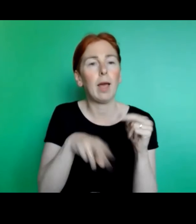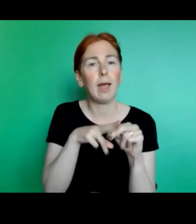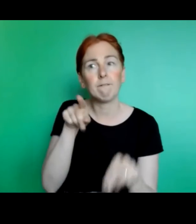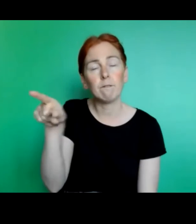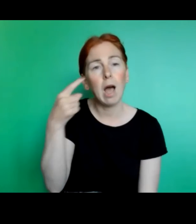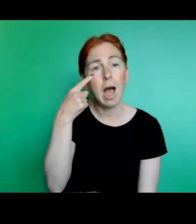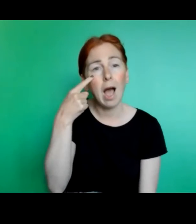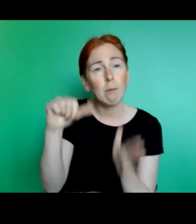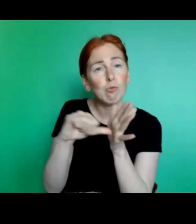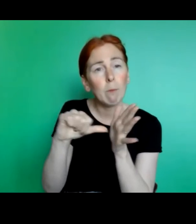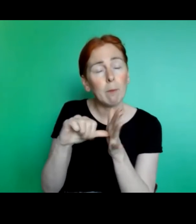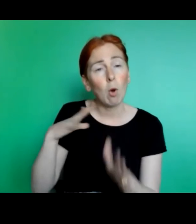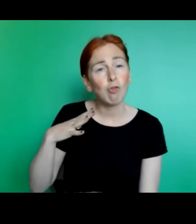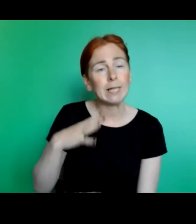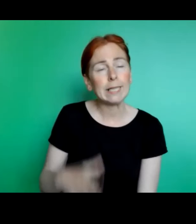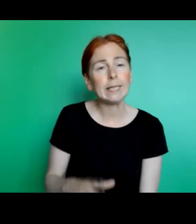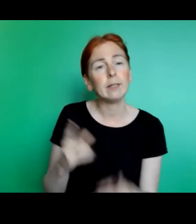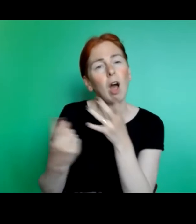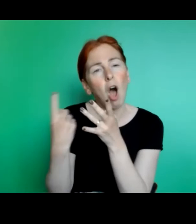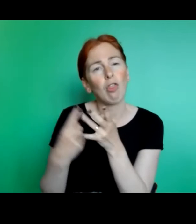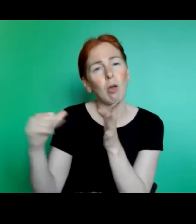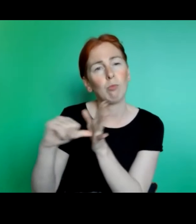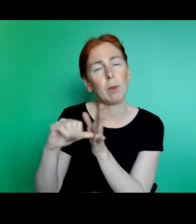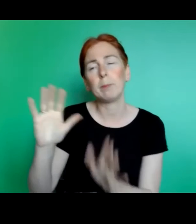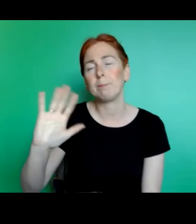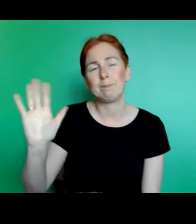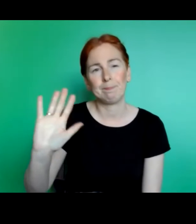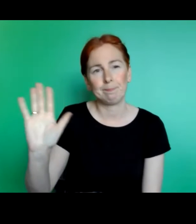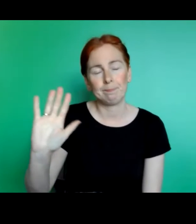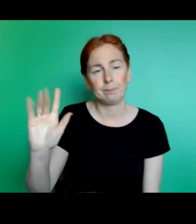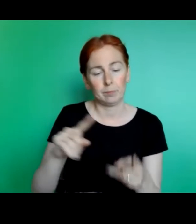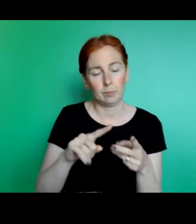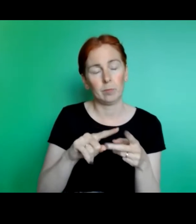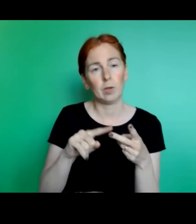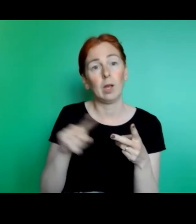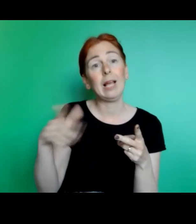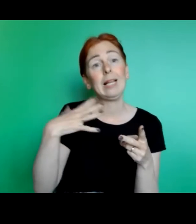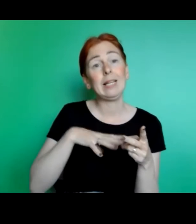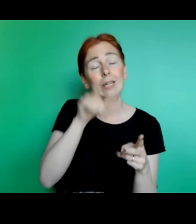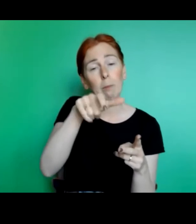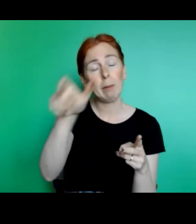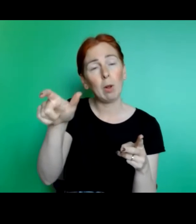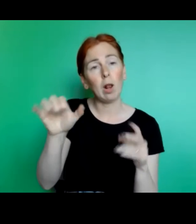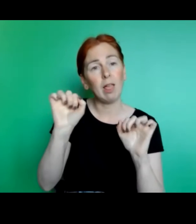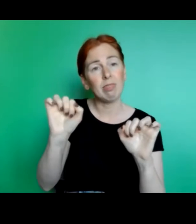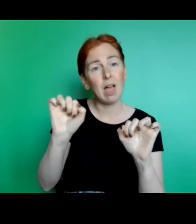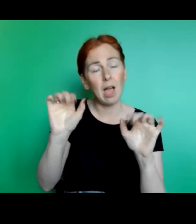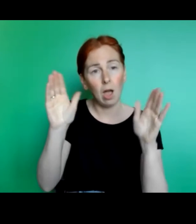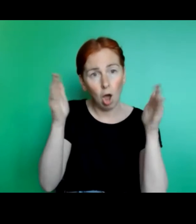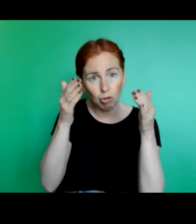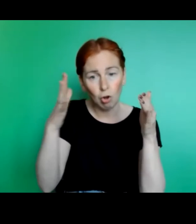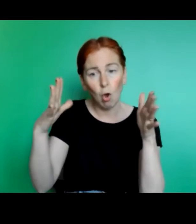treatment works or not. It generally means choosing patients who are in a stage of disease where the progression is quite